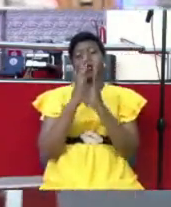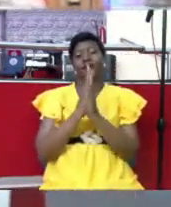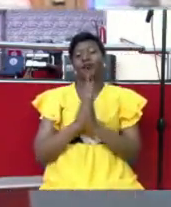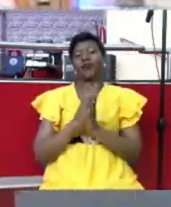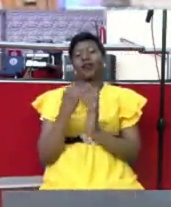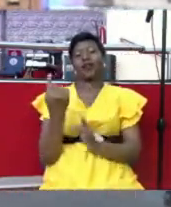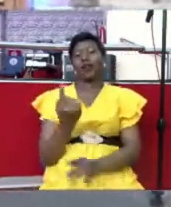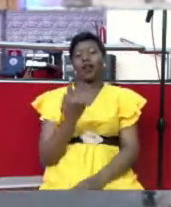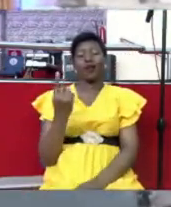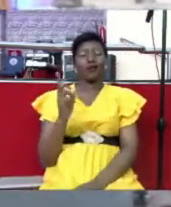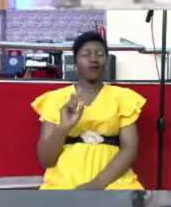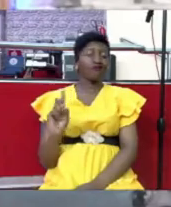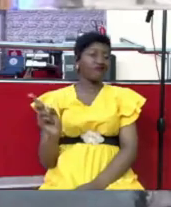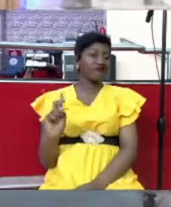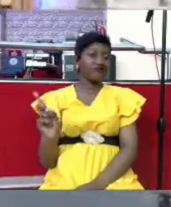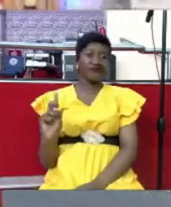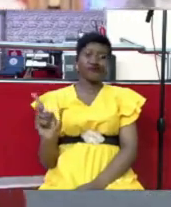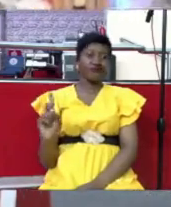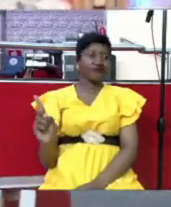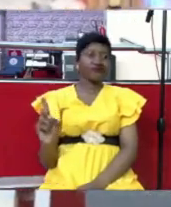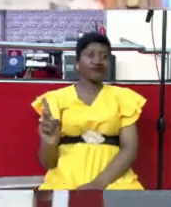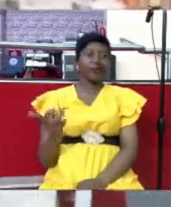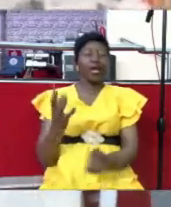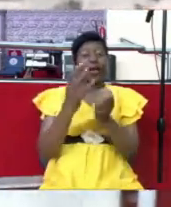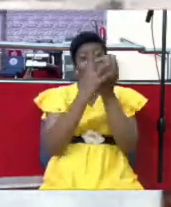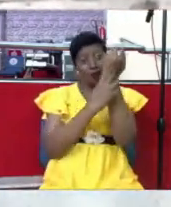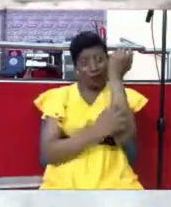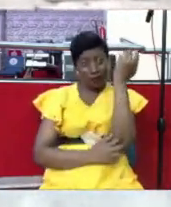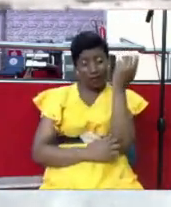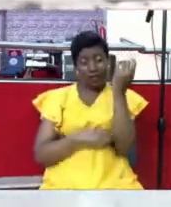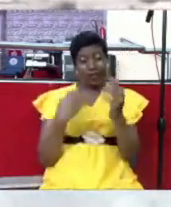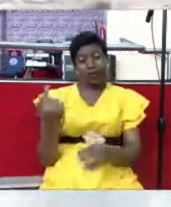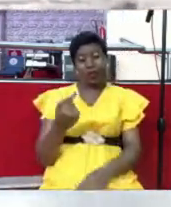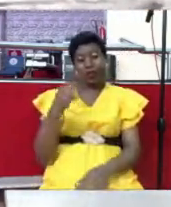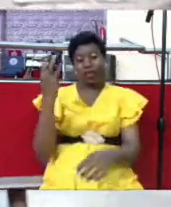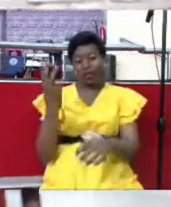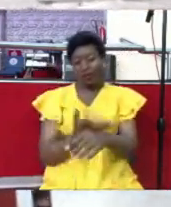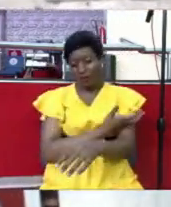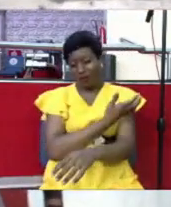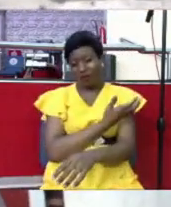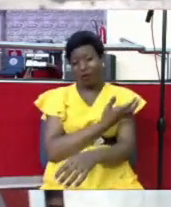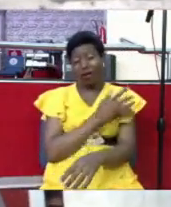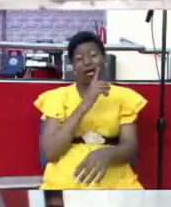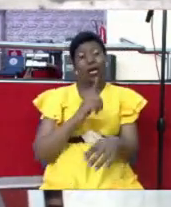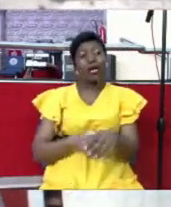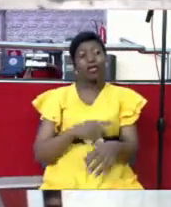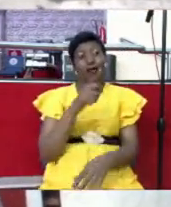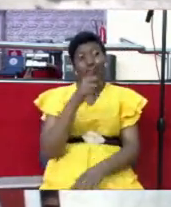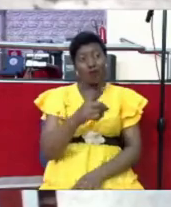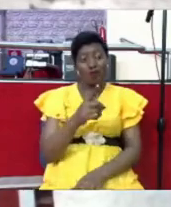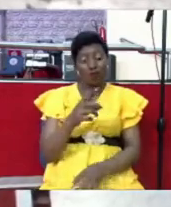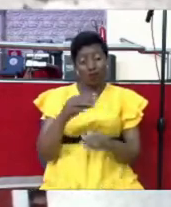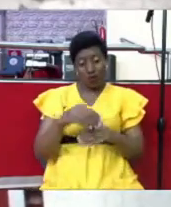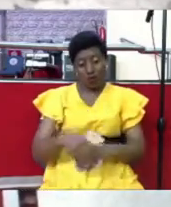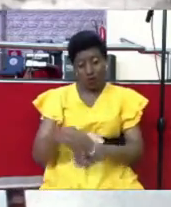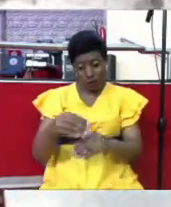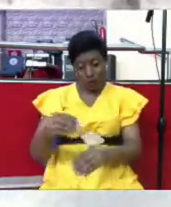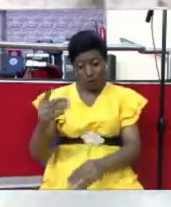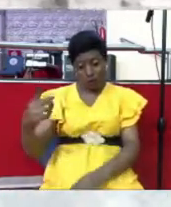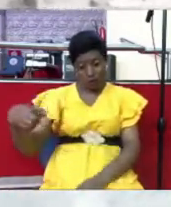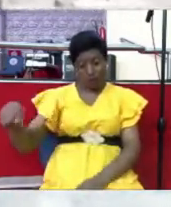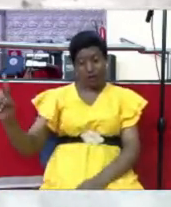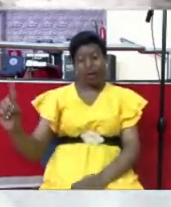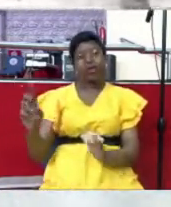na maombi. Poverty can only be removed when you plug into the right principle. Inaweza tu kuondoka